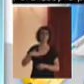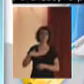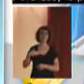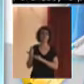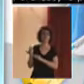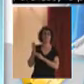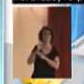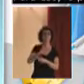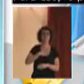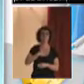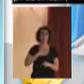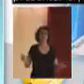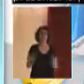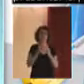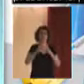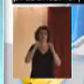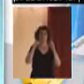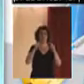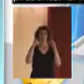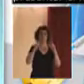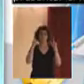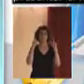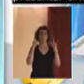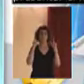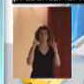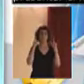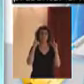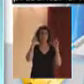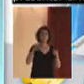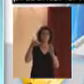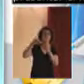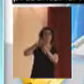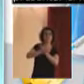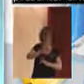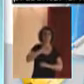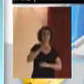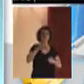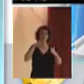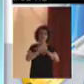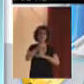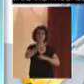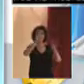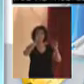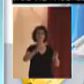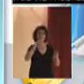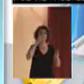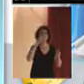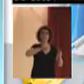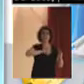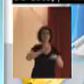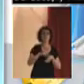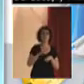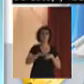So in order to do that, the first thing that we'll do is present microblogging to show you why we decided to study